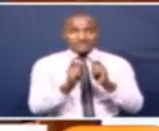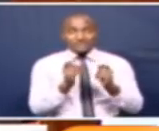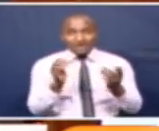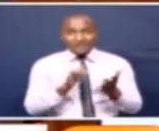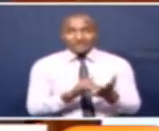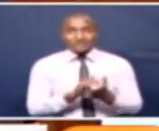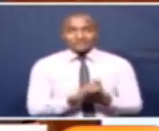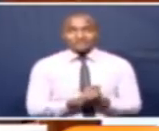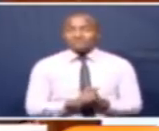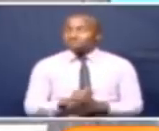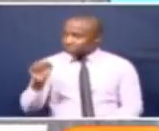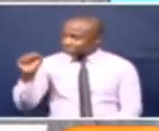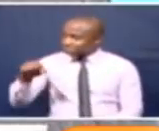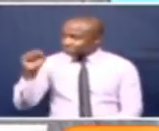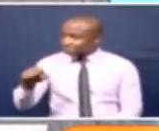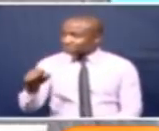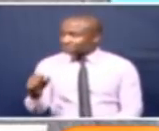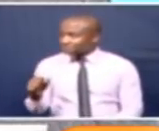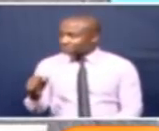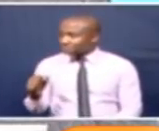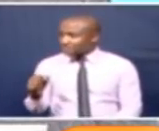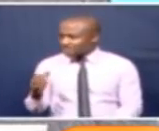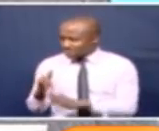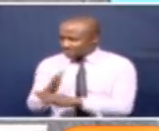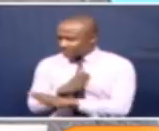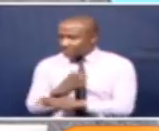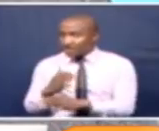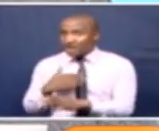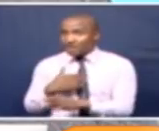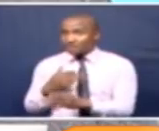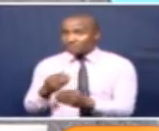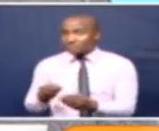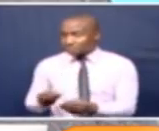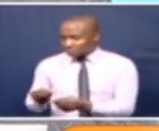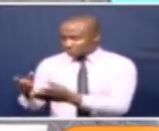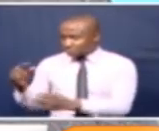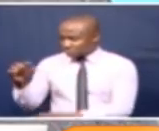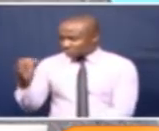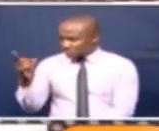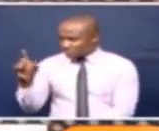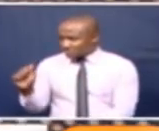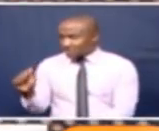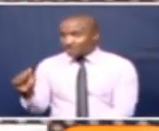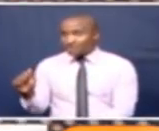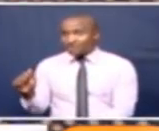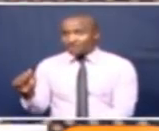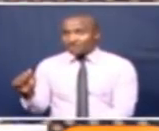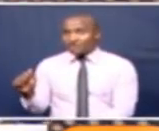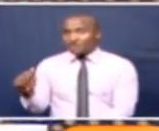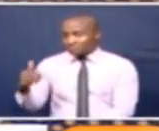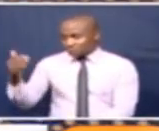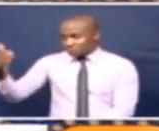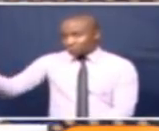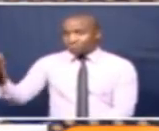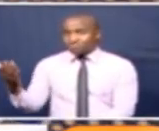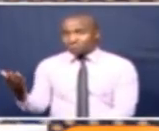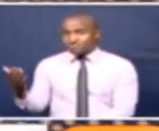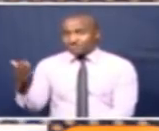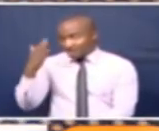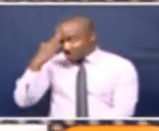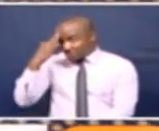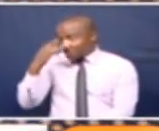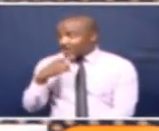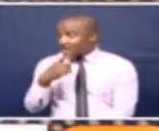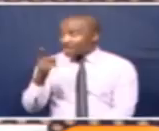I'm sure she will. And just before I hand over to Golda, your itinerary in the next coming days, I know